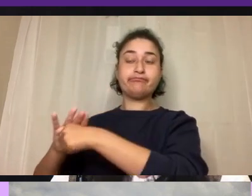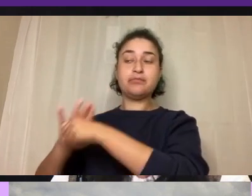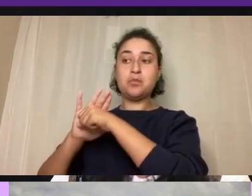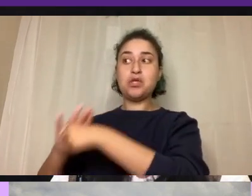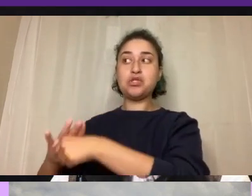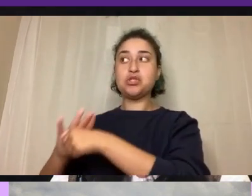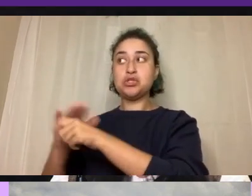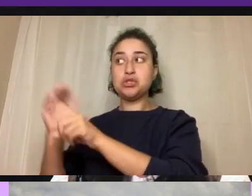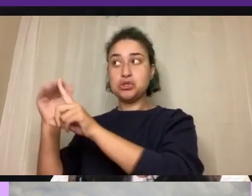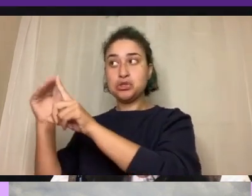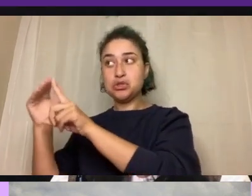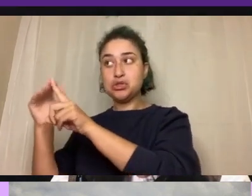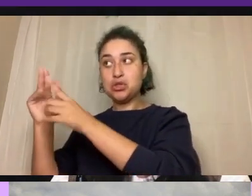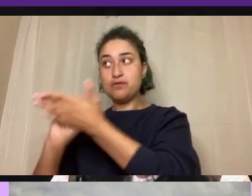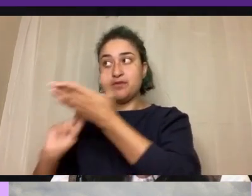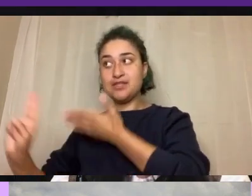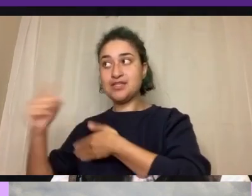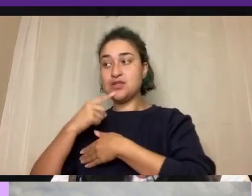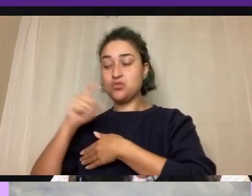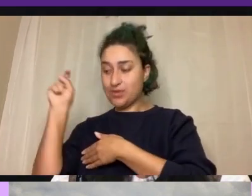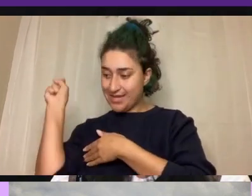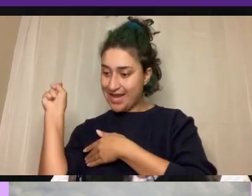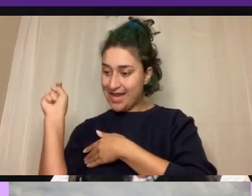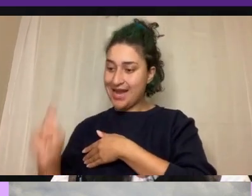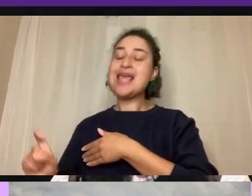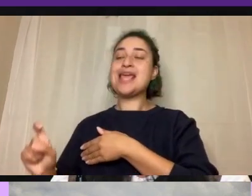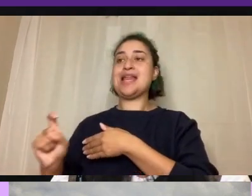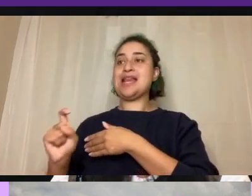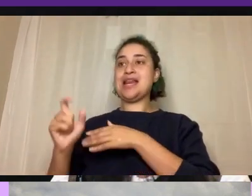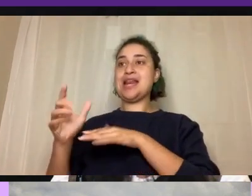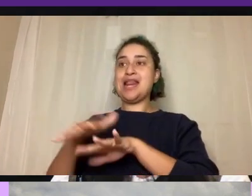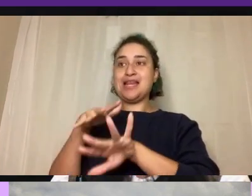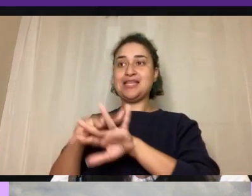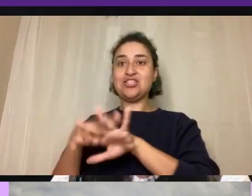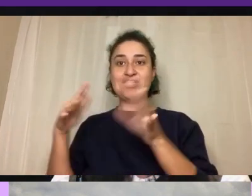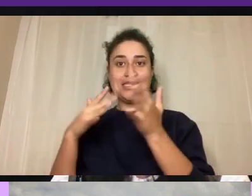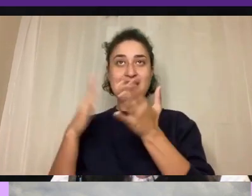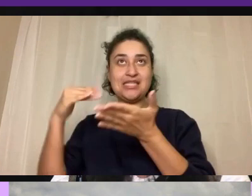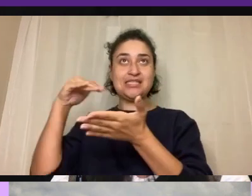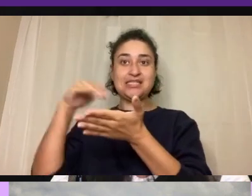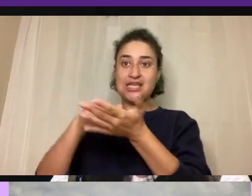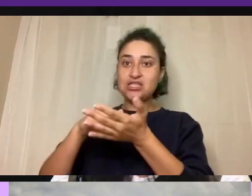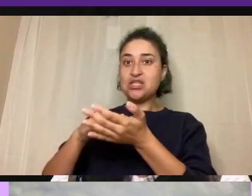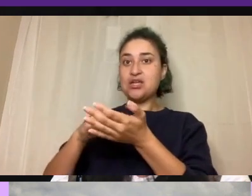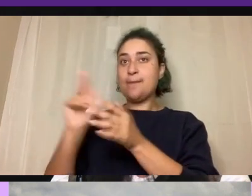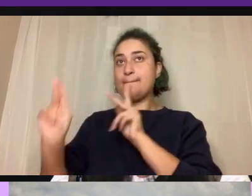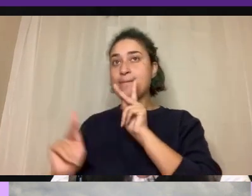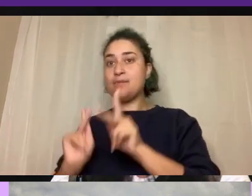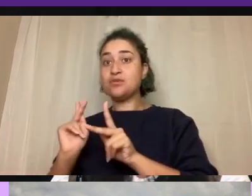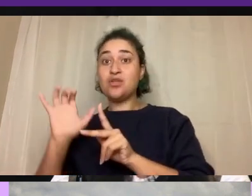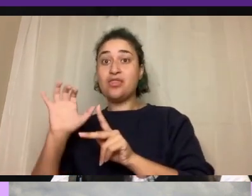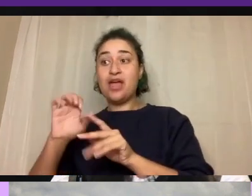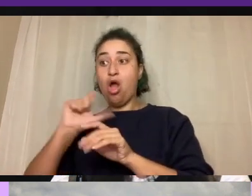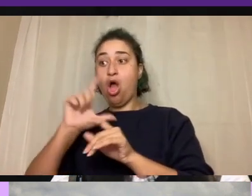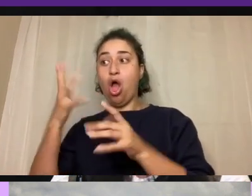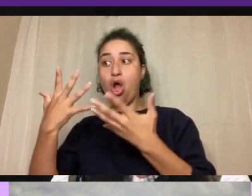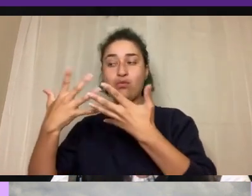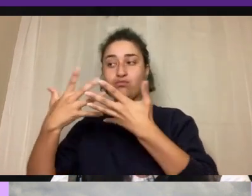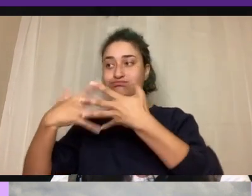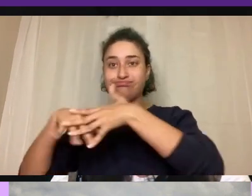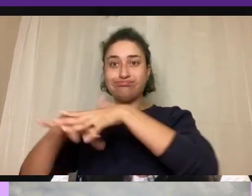Indigenous Studies center and faculty. So, right, all of that works together dialectically. Yeah, folks showing